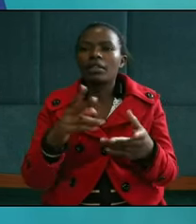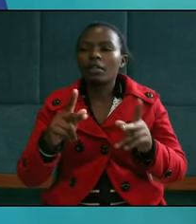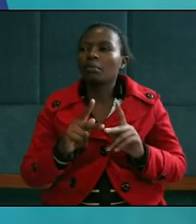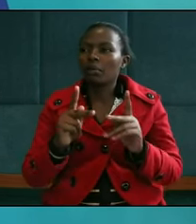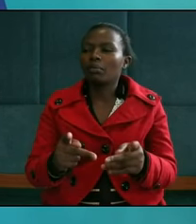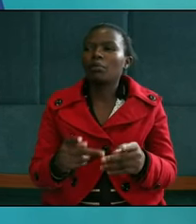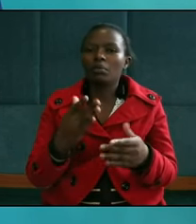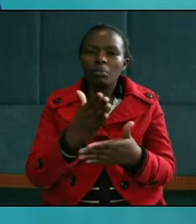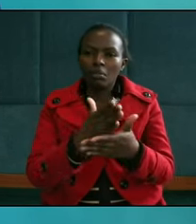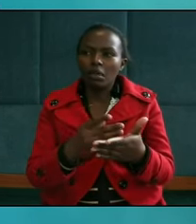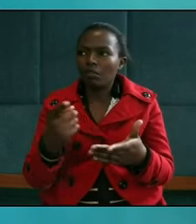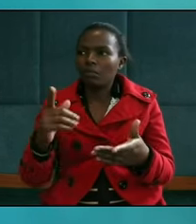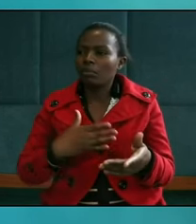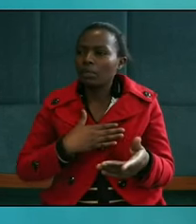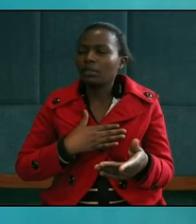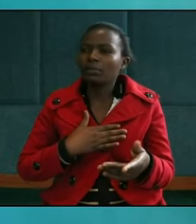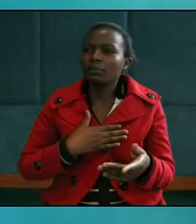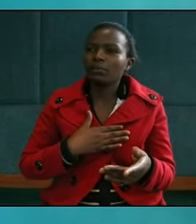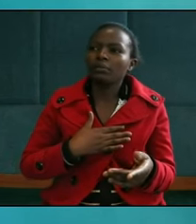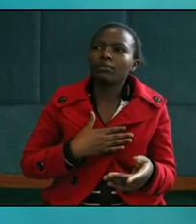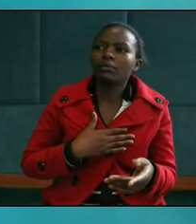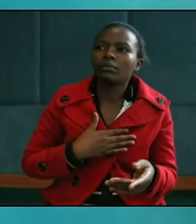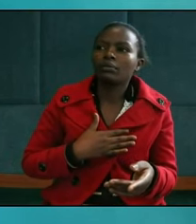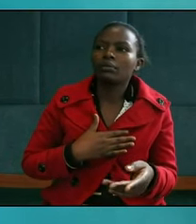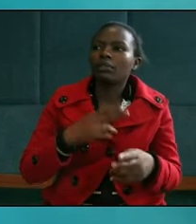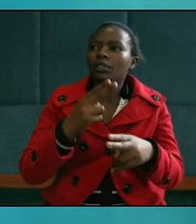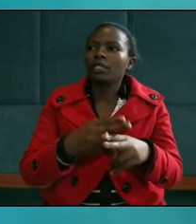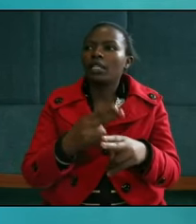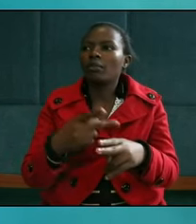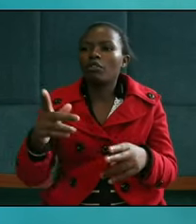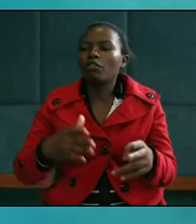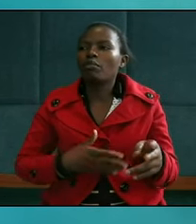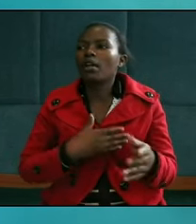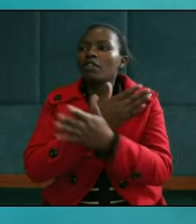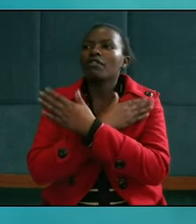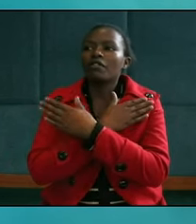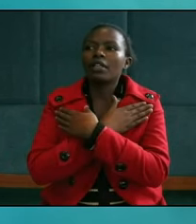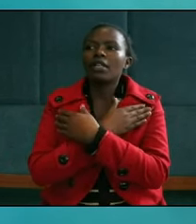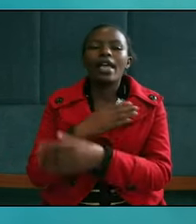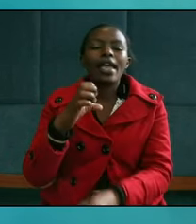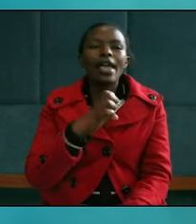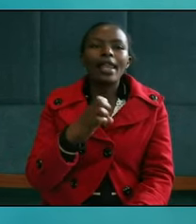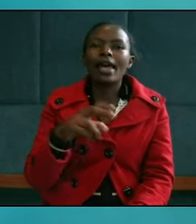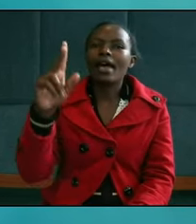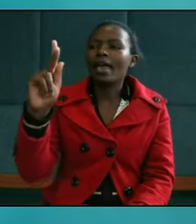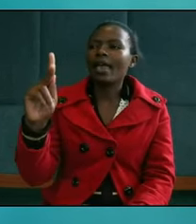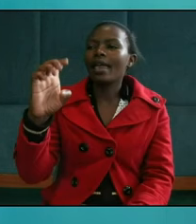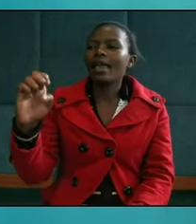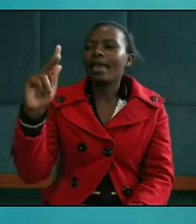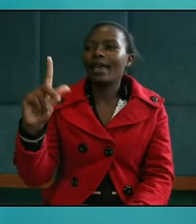behalf and on your behalf. The name of that friend of mine is Elder Elkanah